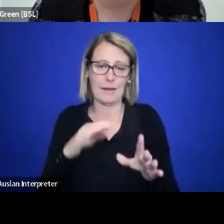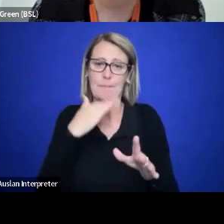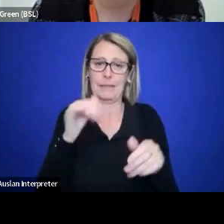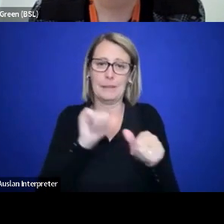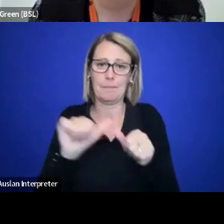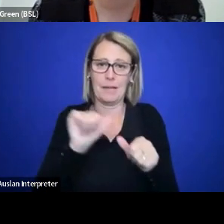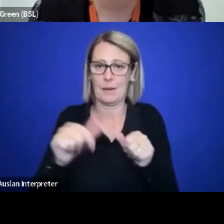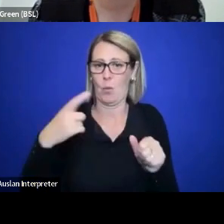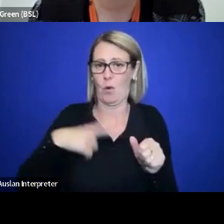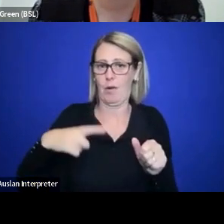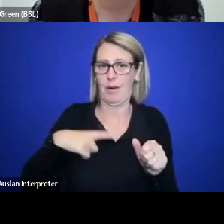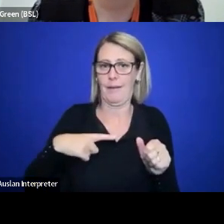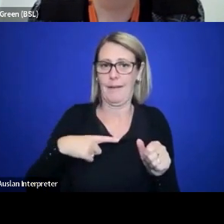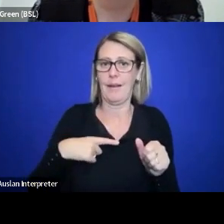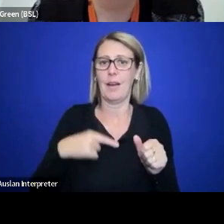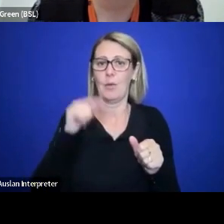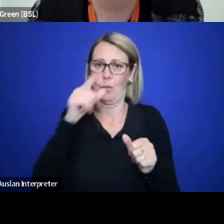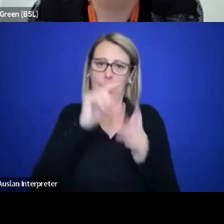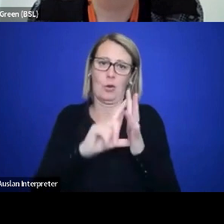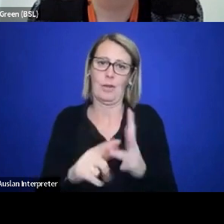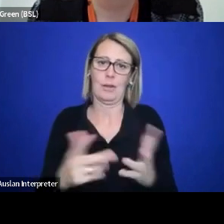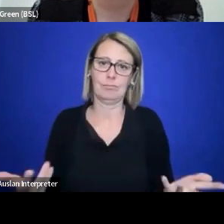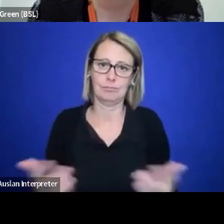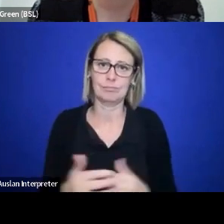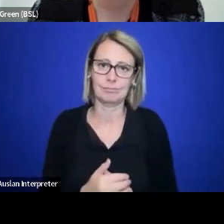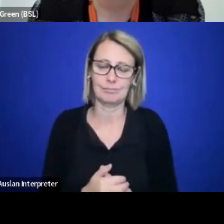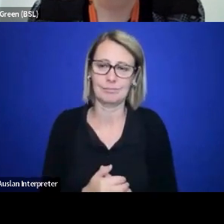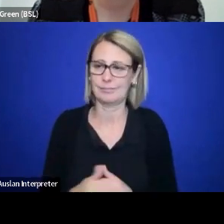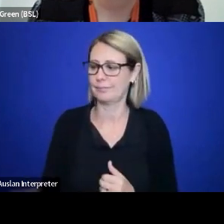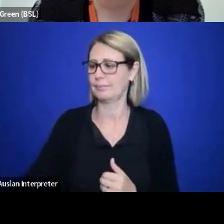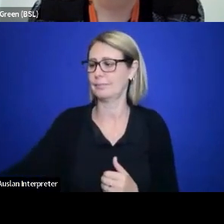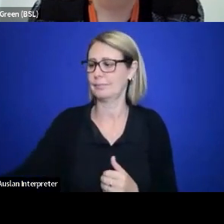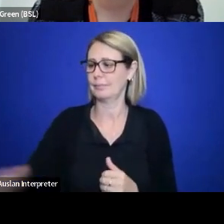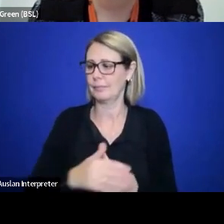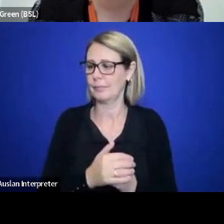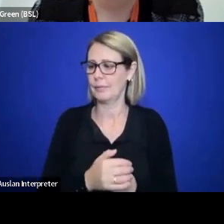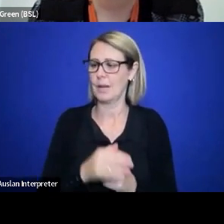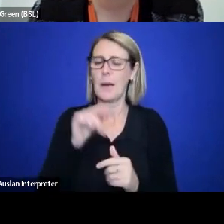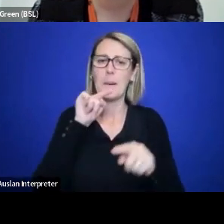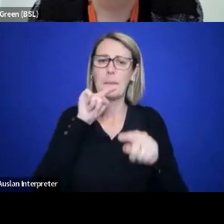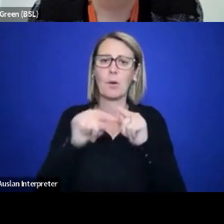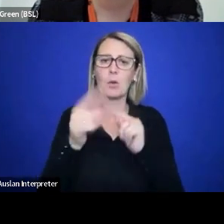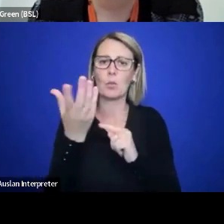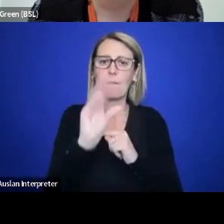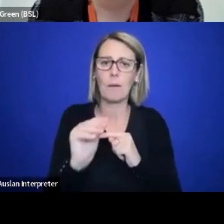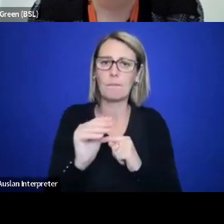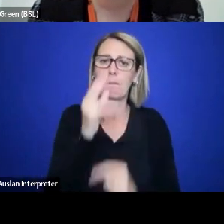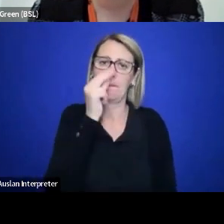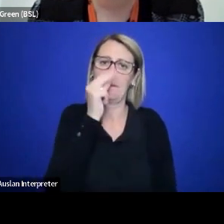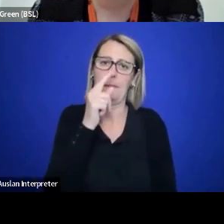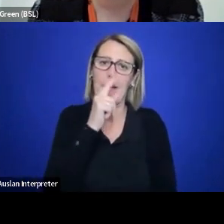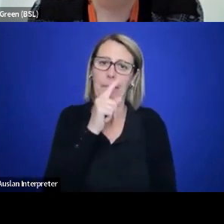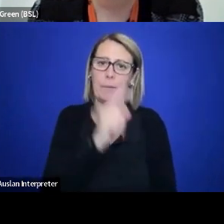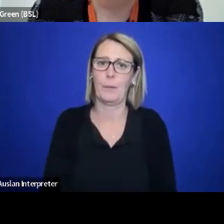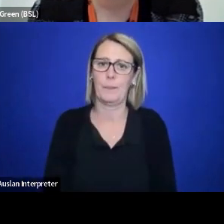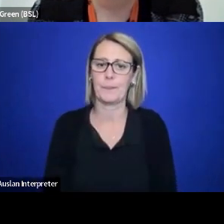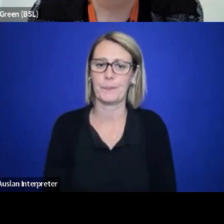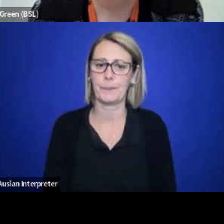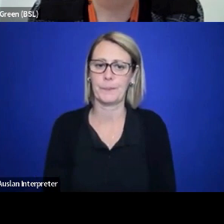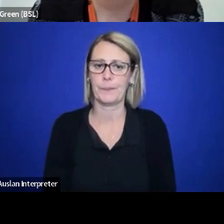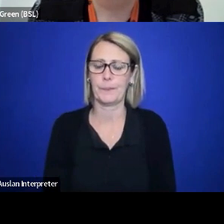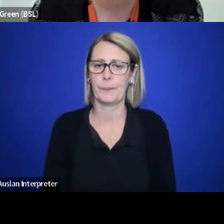a result of us being able to do that. But most of it comes from those young people. I should say